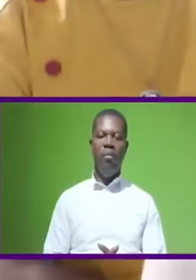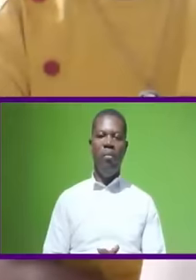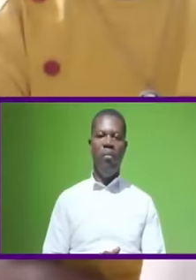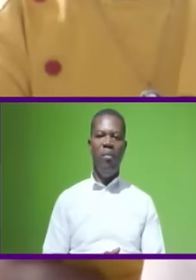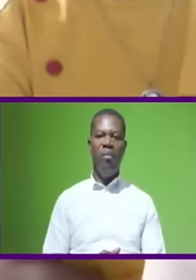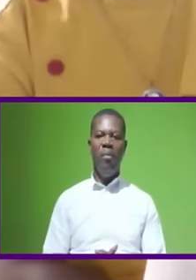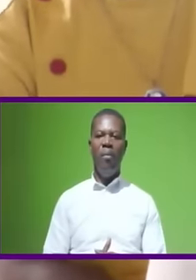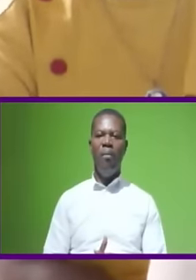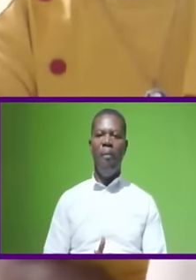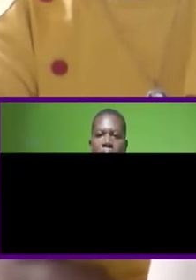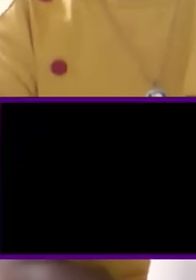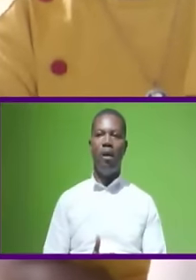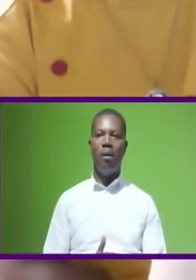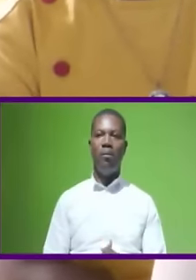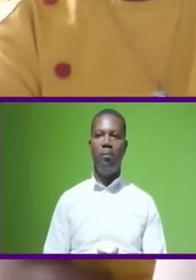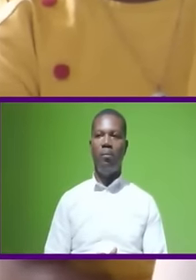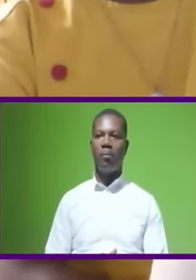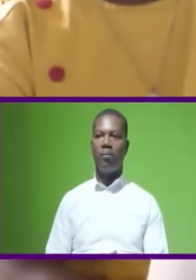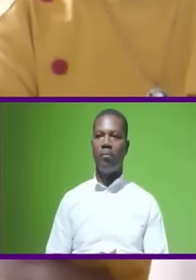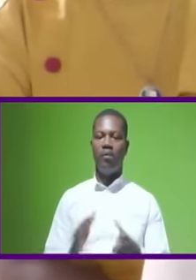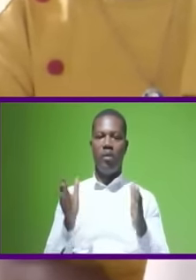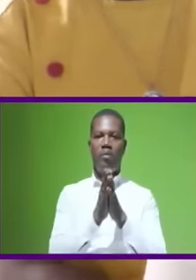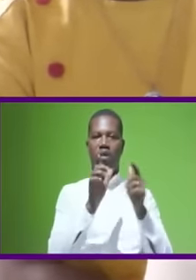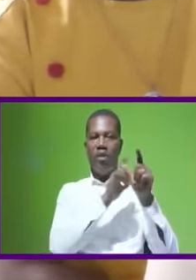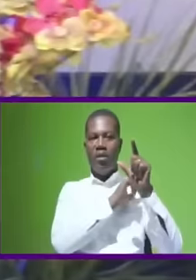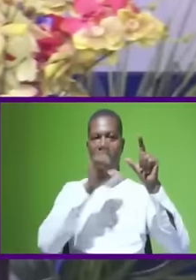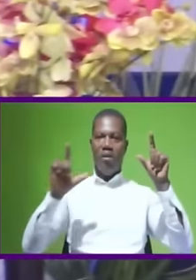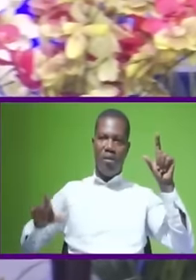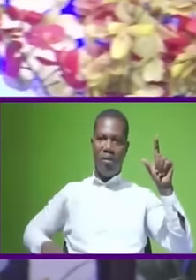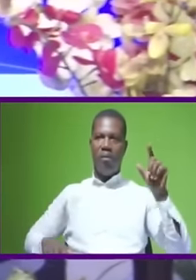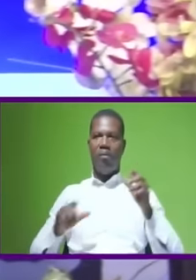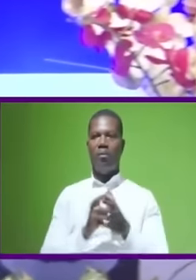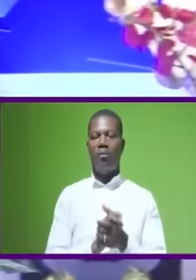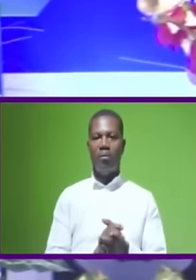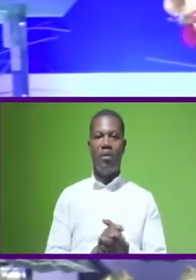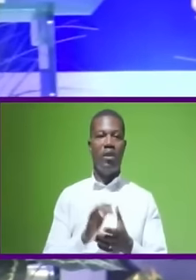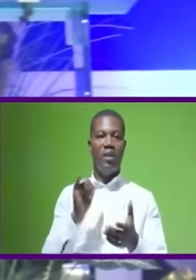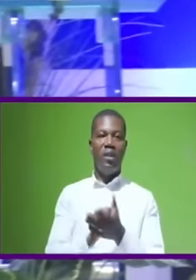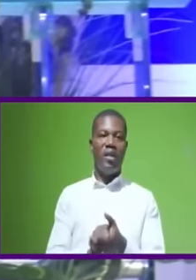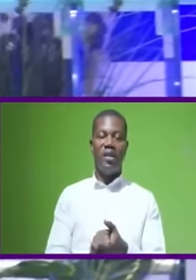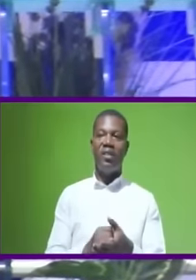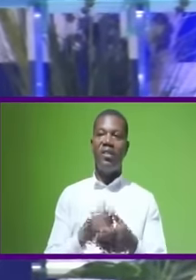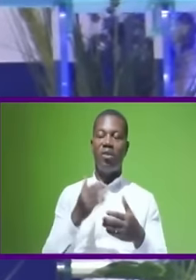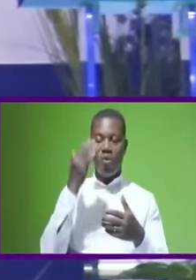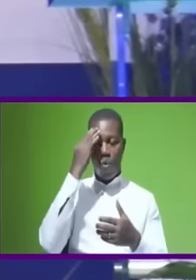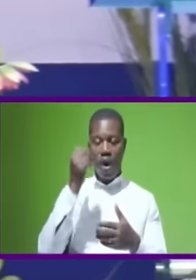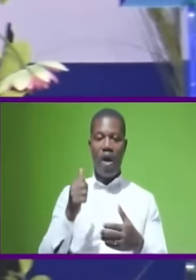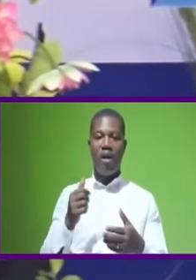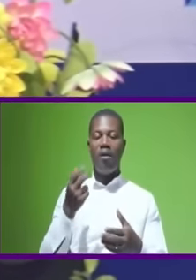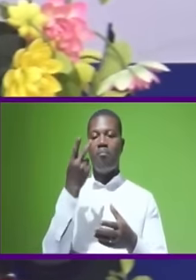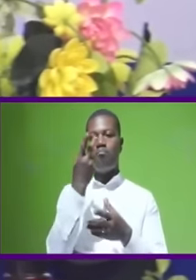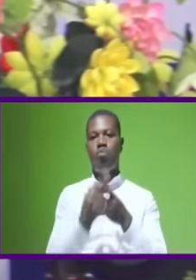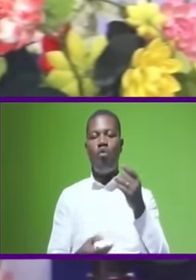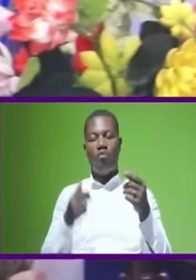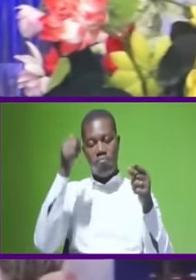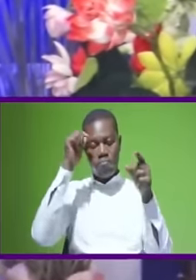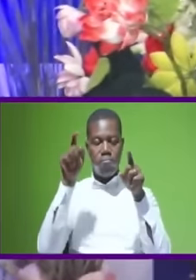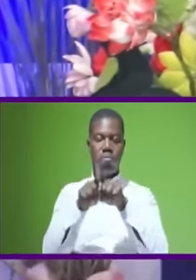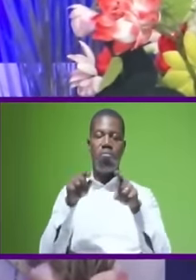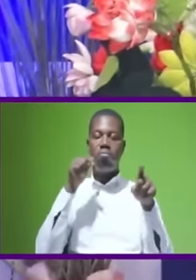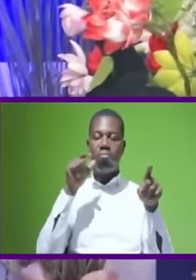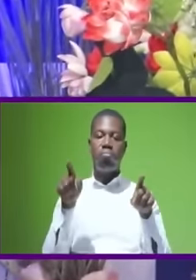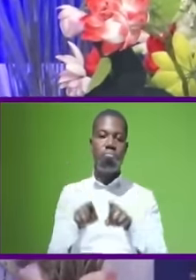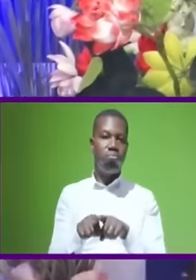know who you are. Praise the Lord. Hallelujah. This is why we are